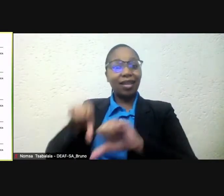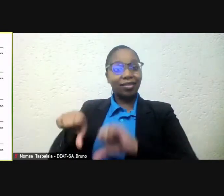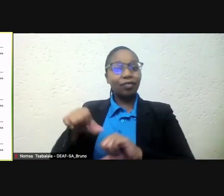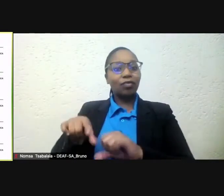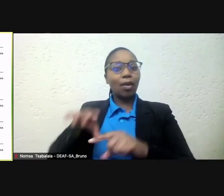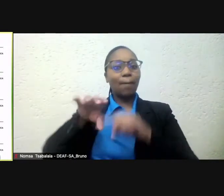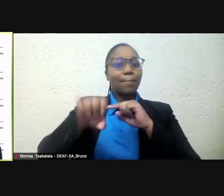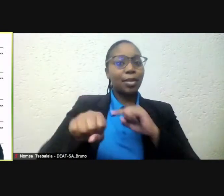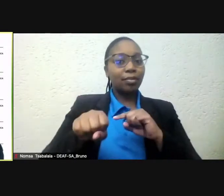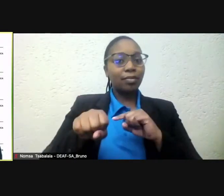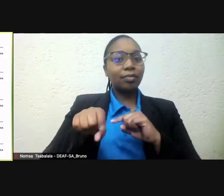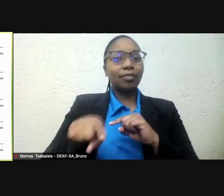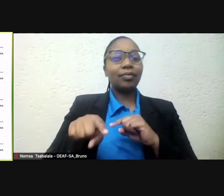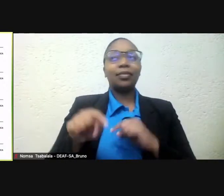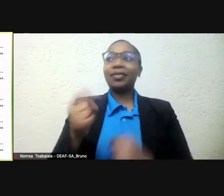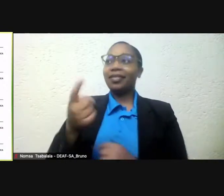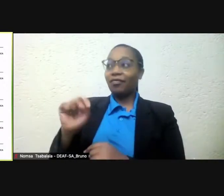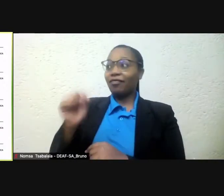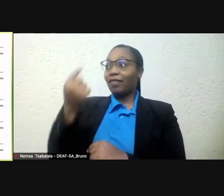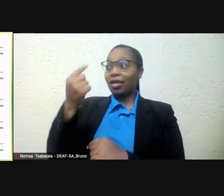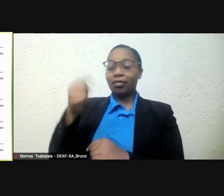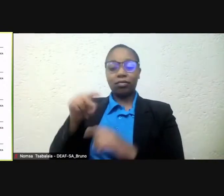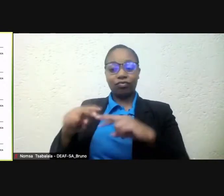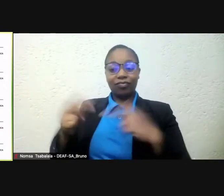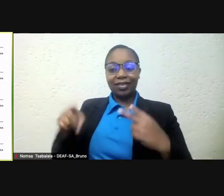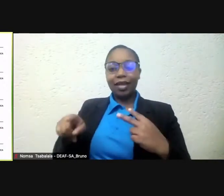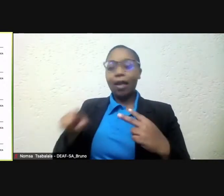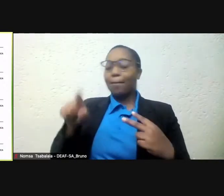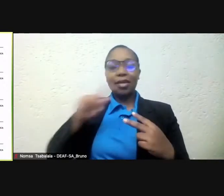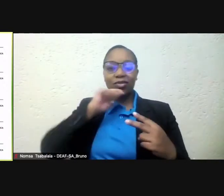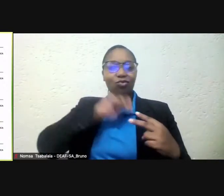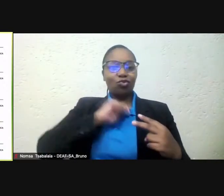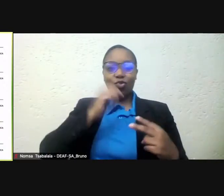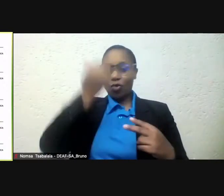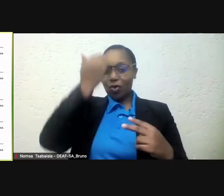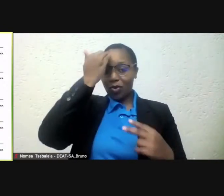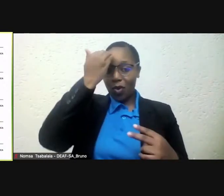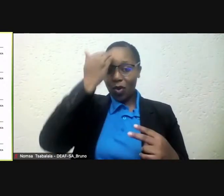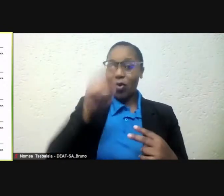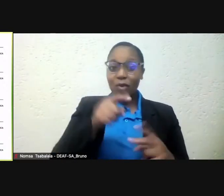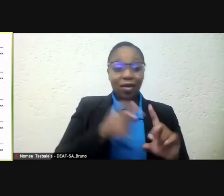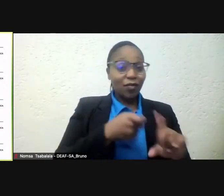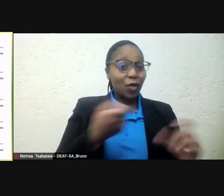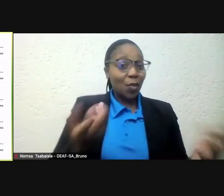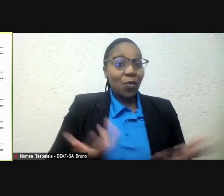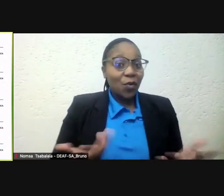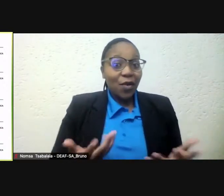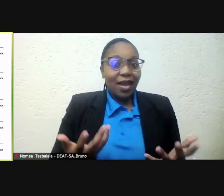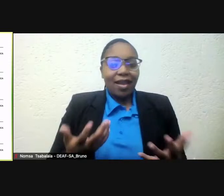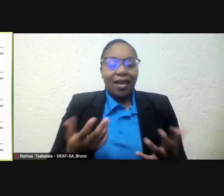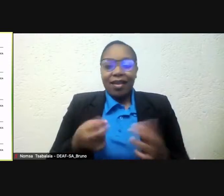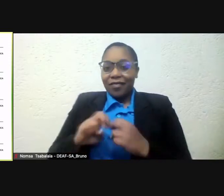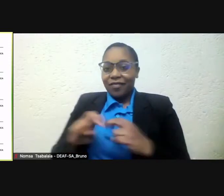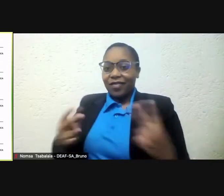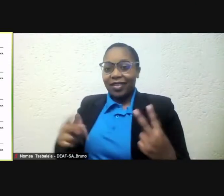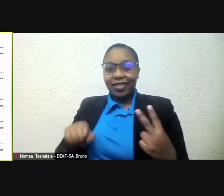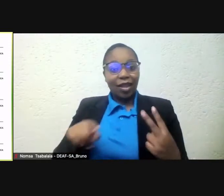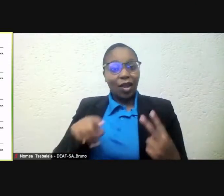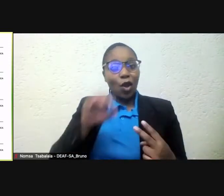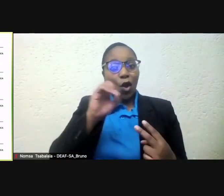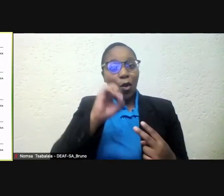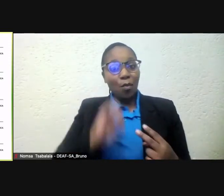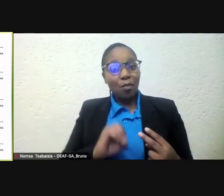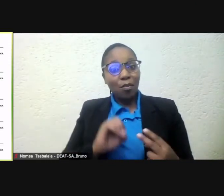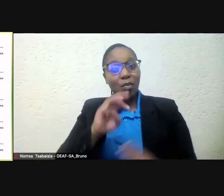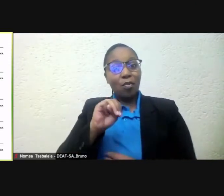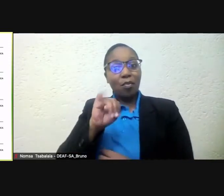no one really knows where this variant originated from. We know that gatherings and social activities